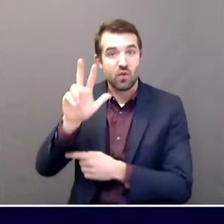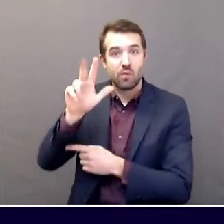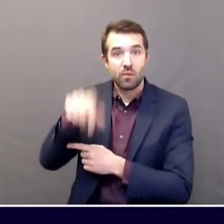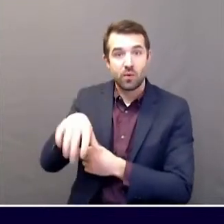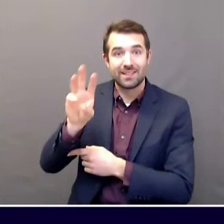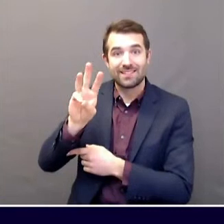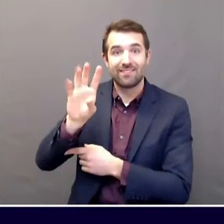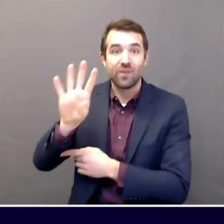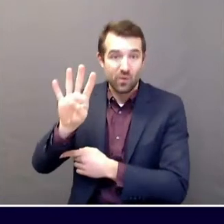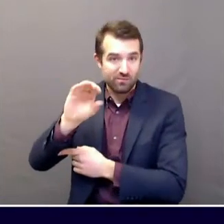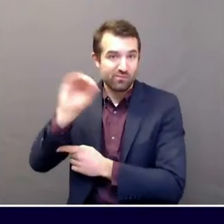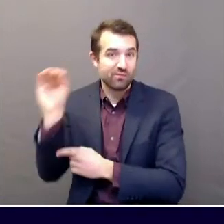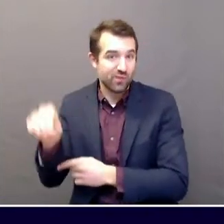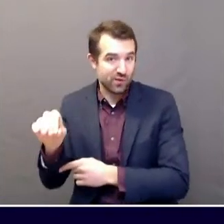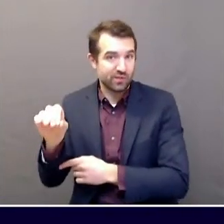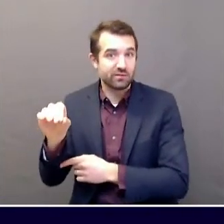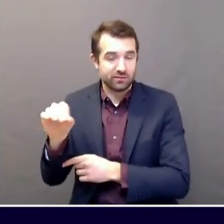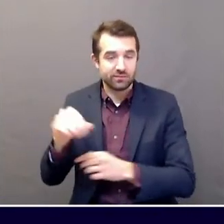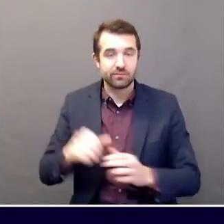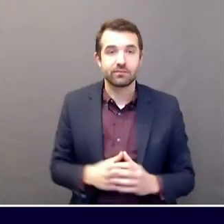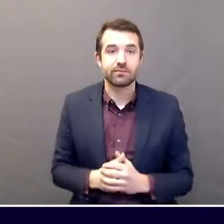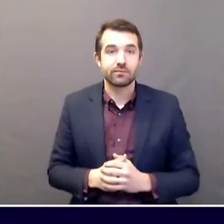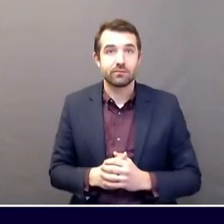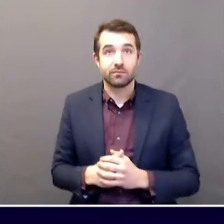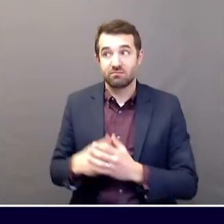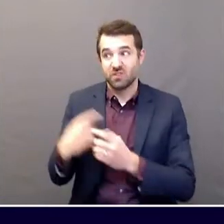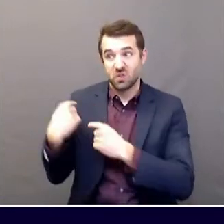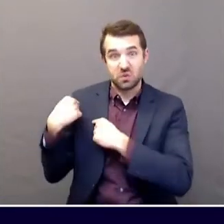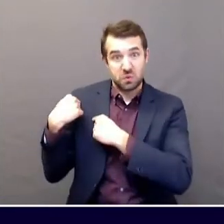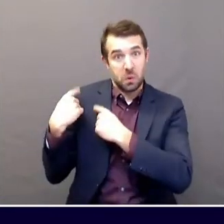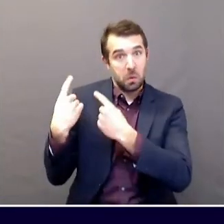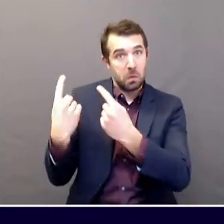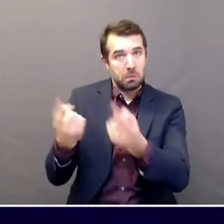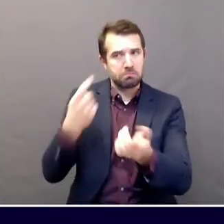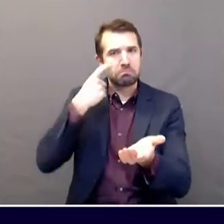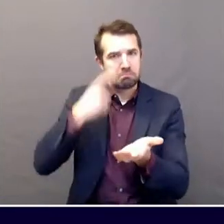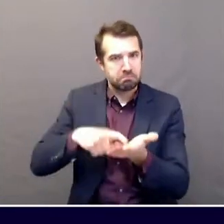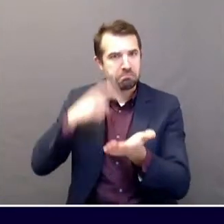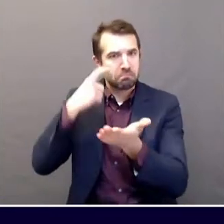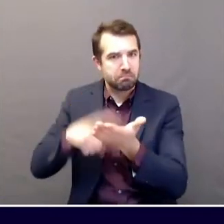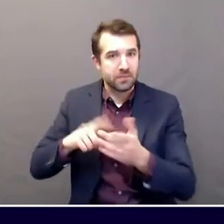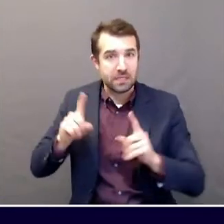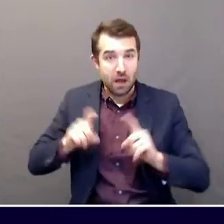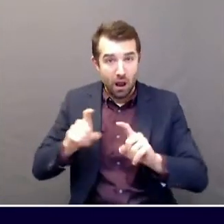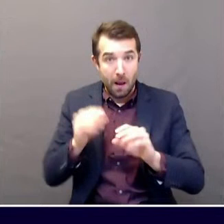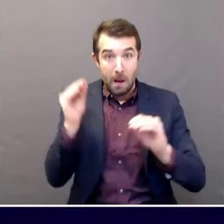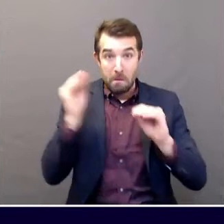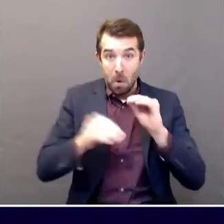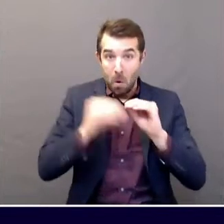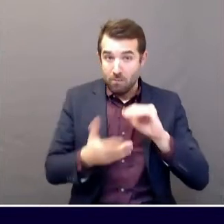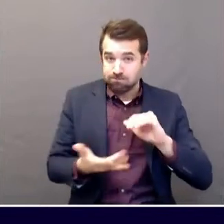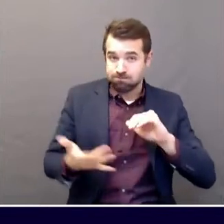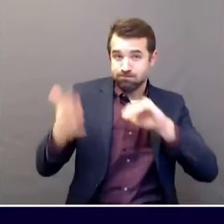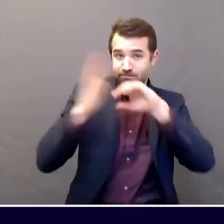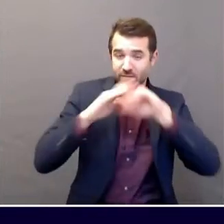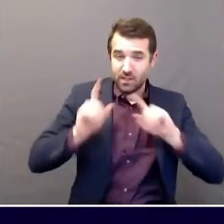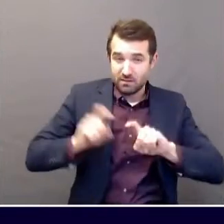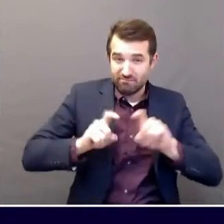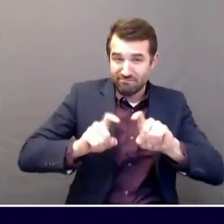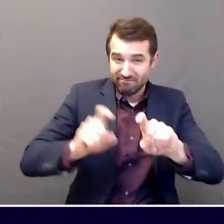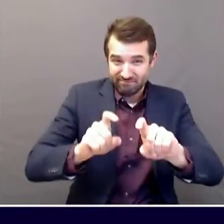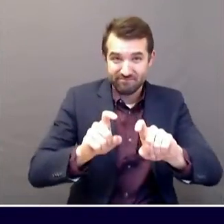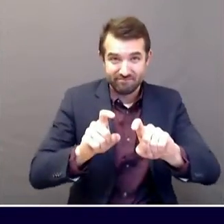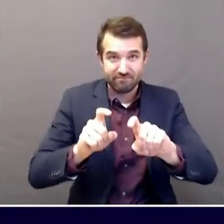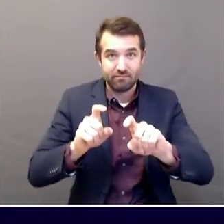3.64%. That has been consistent with an increase of testing across the state. Our testing volume for